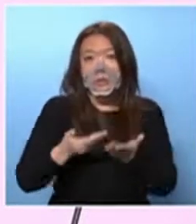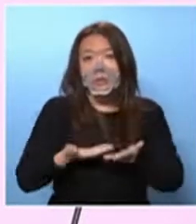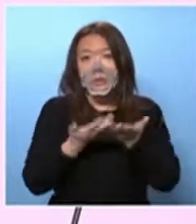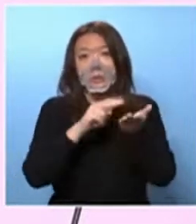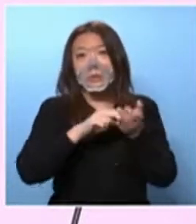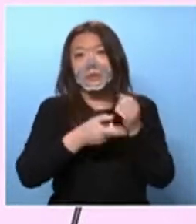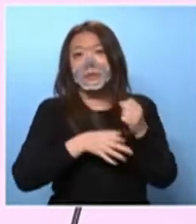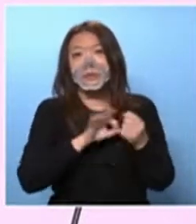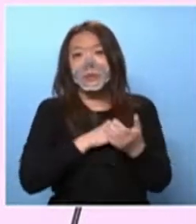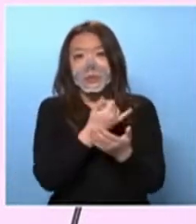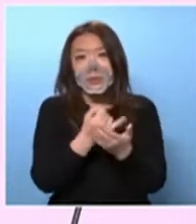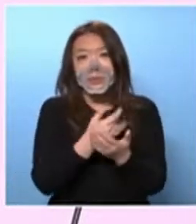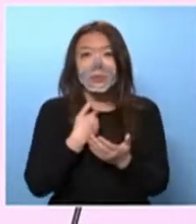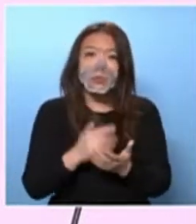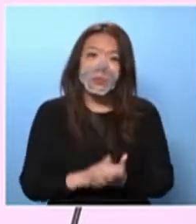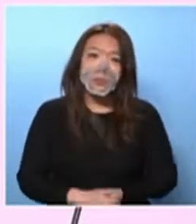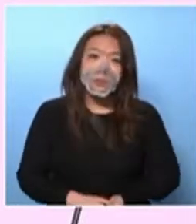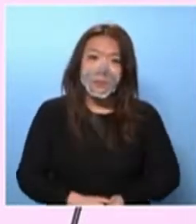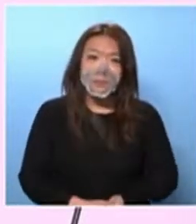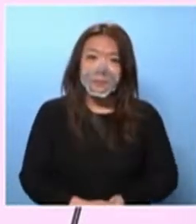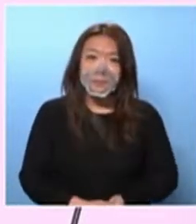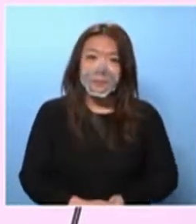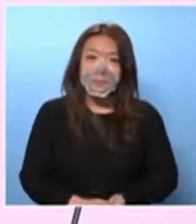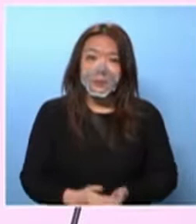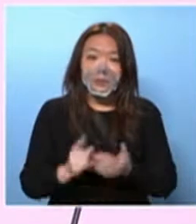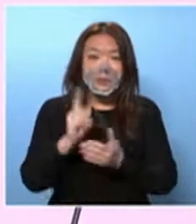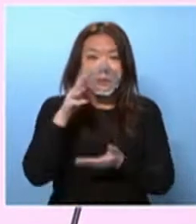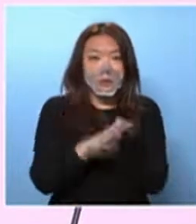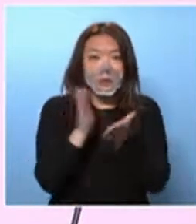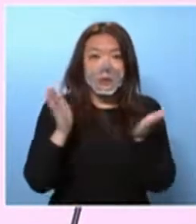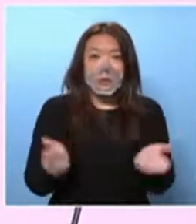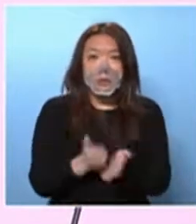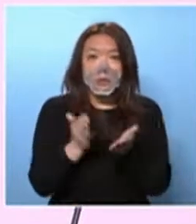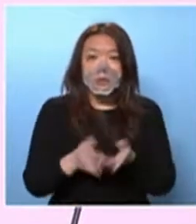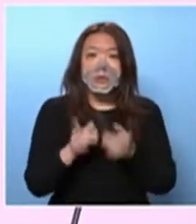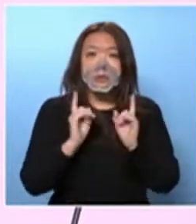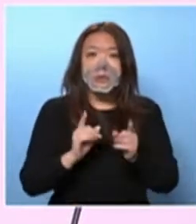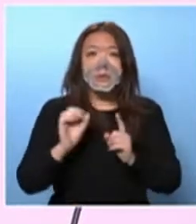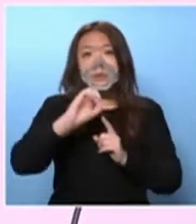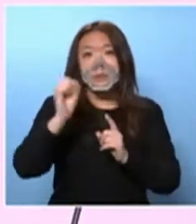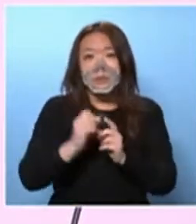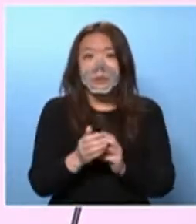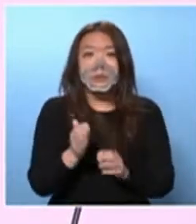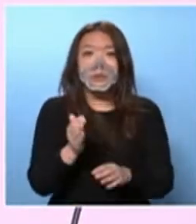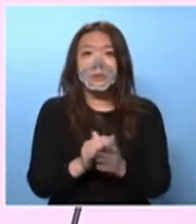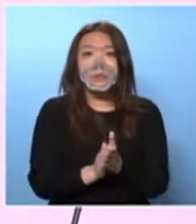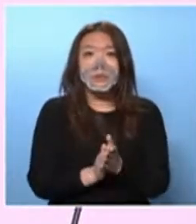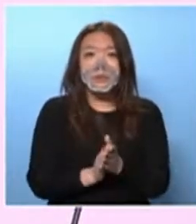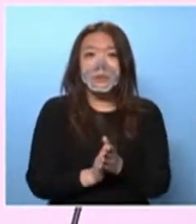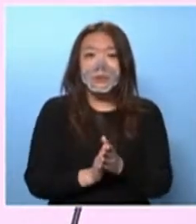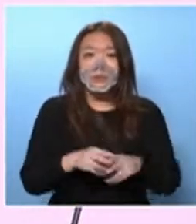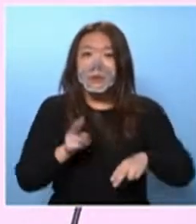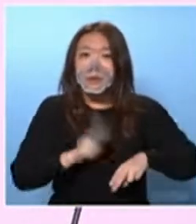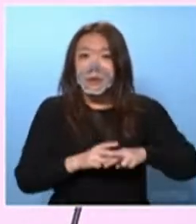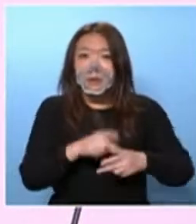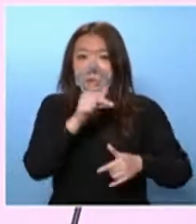bill into the legislature for scrutiny in the second quarter of this year. The 100% personal loan guarantee scheme rolled out